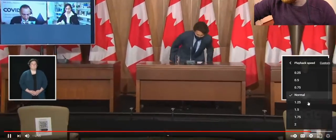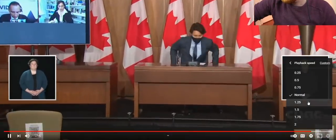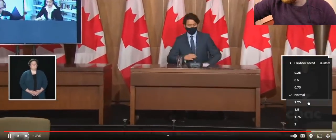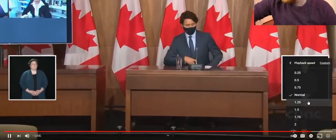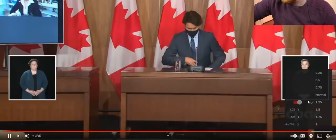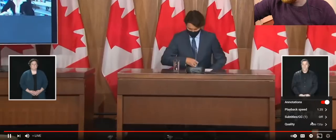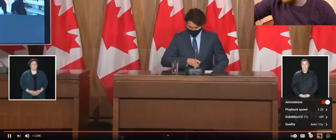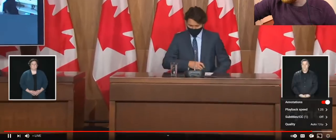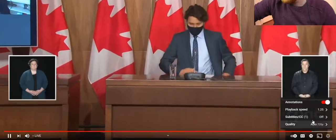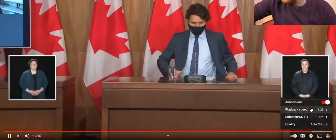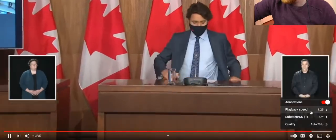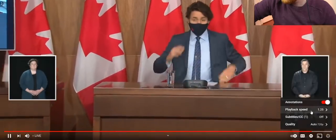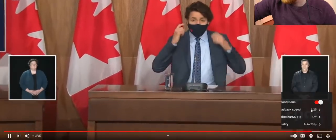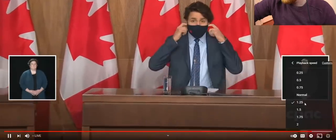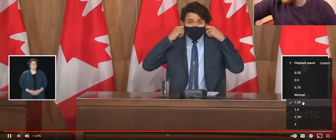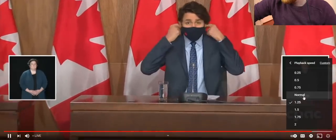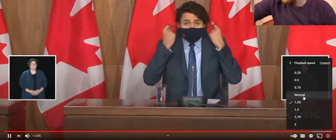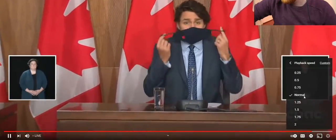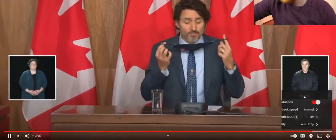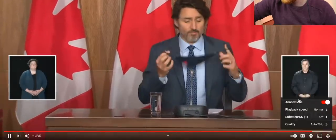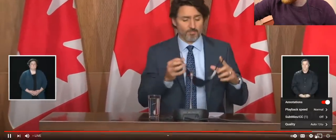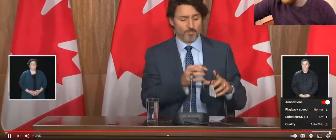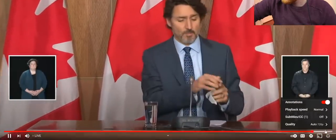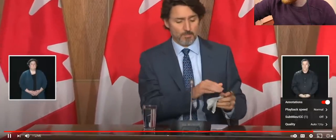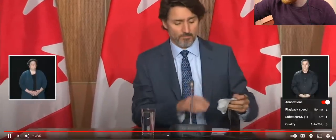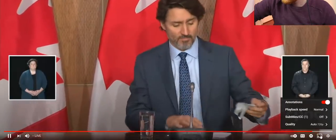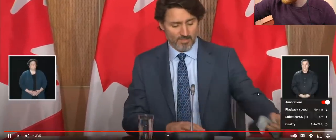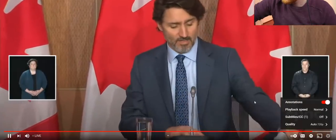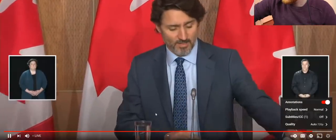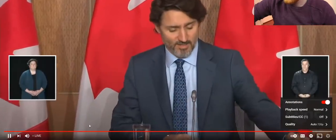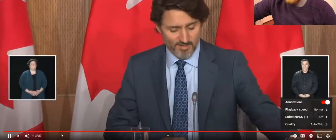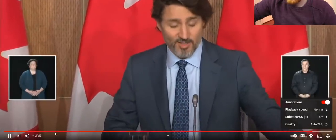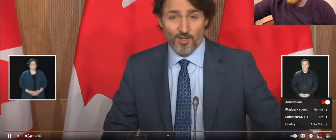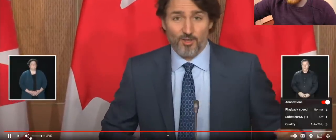is, and we'll go to normal speed.